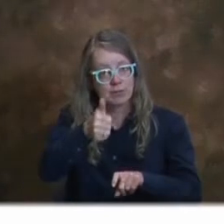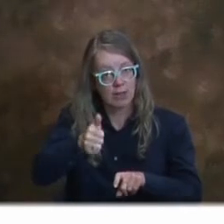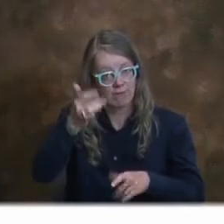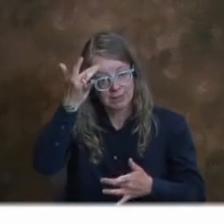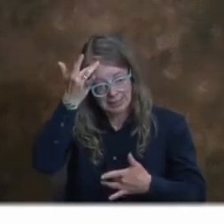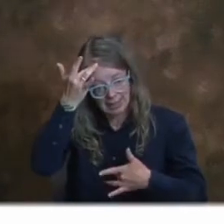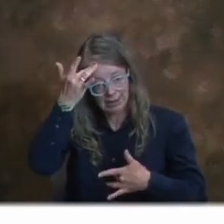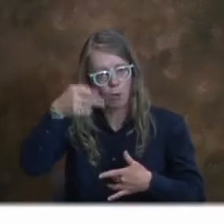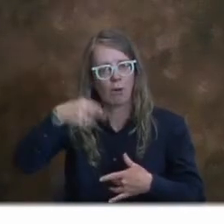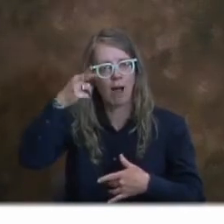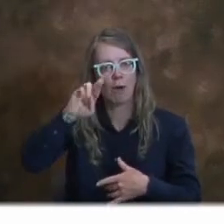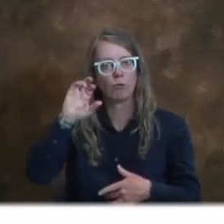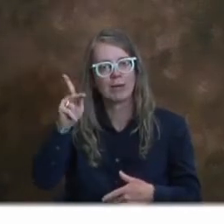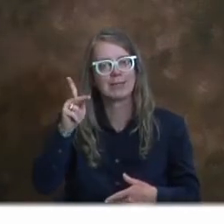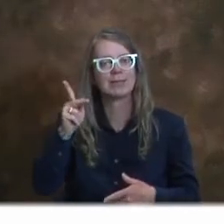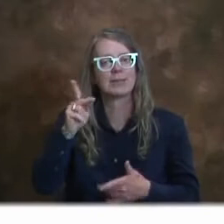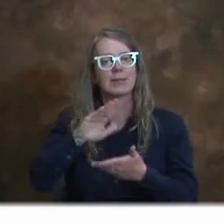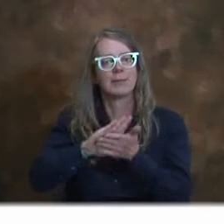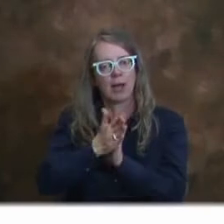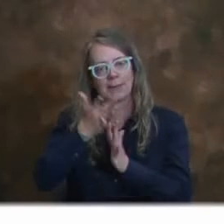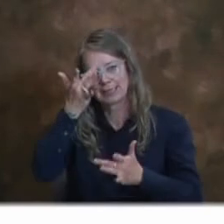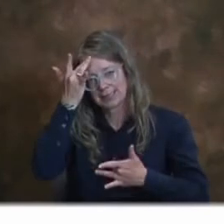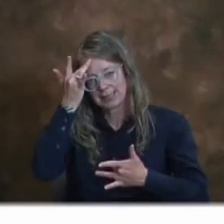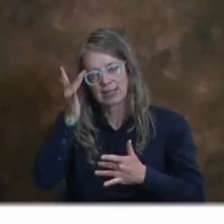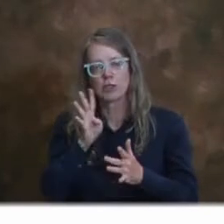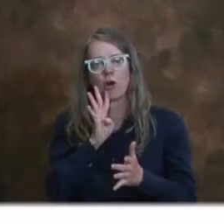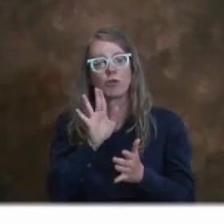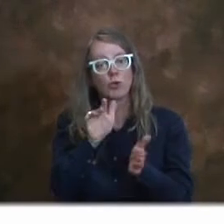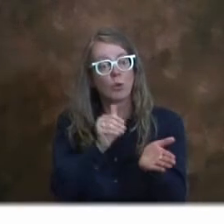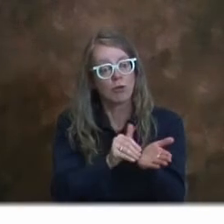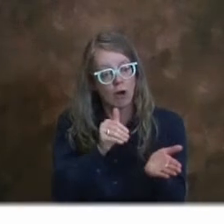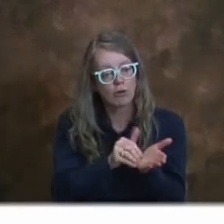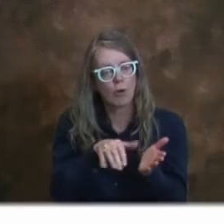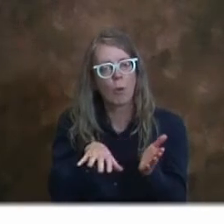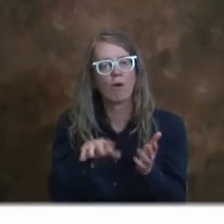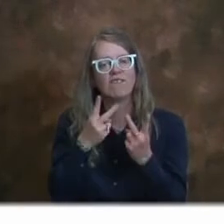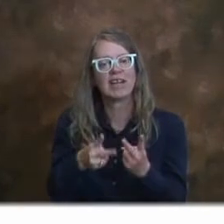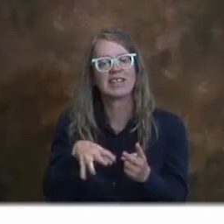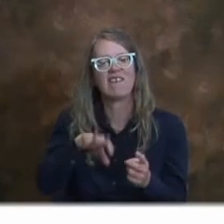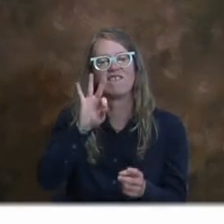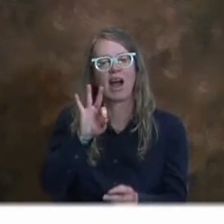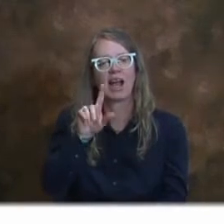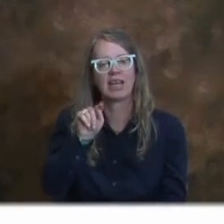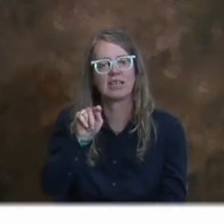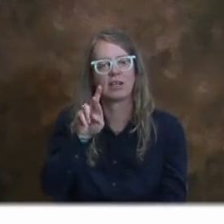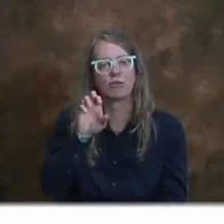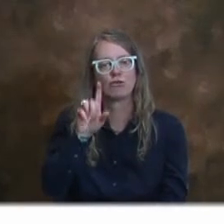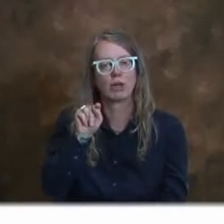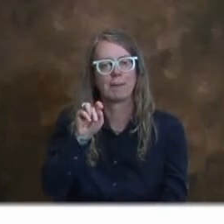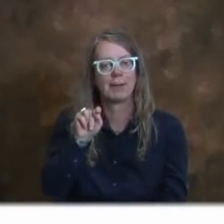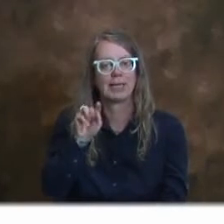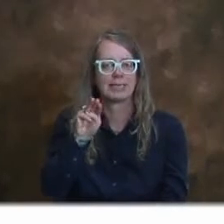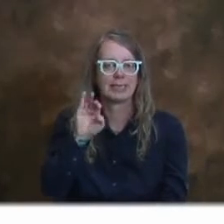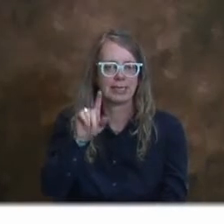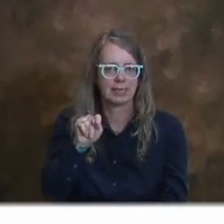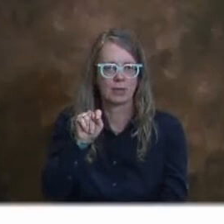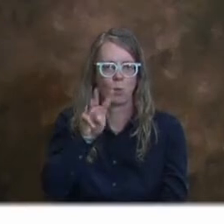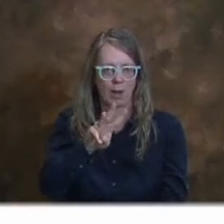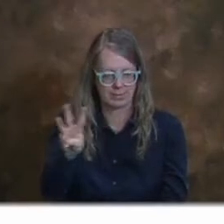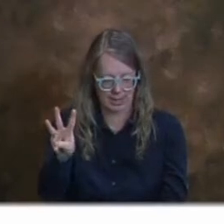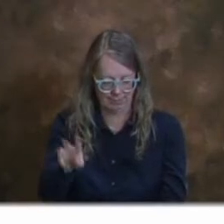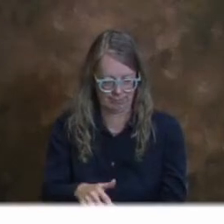your provider or visit the Find Treatment website. And vaccines, again, just want to close out by